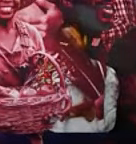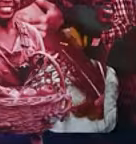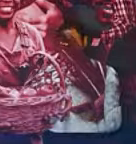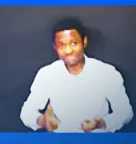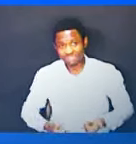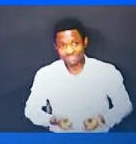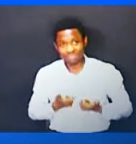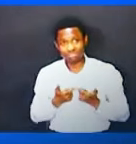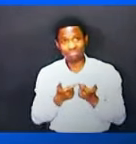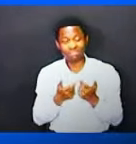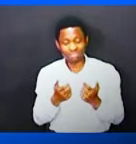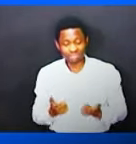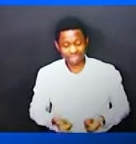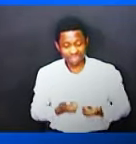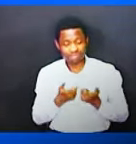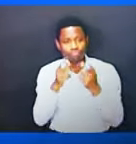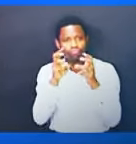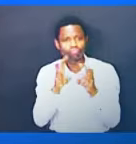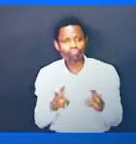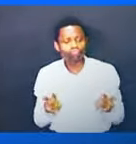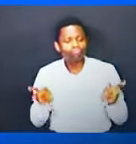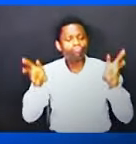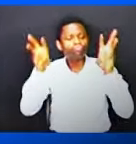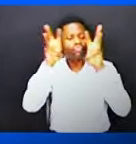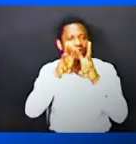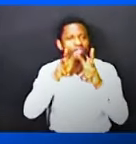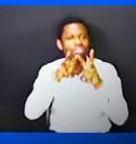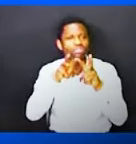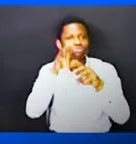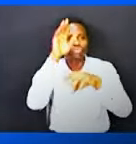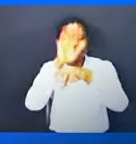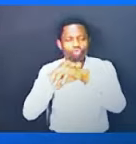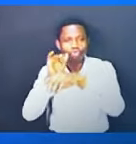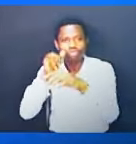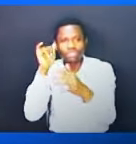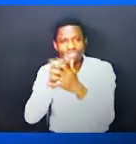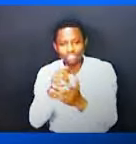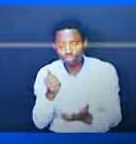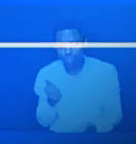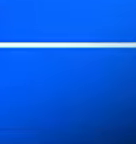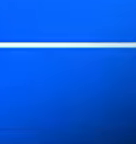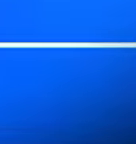you have known Christ.